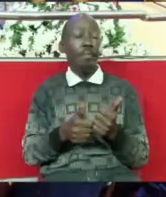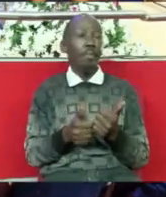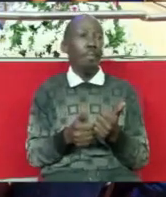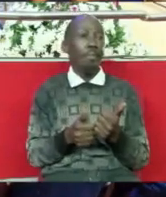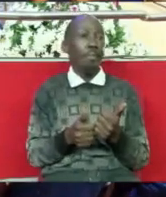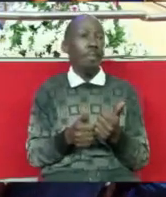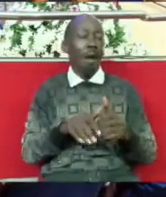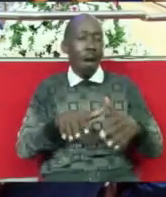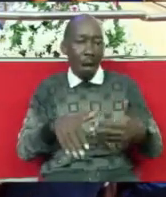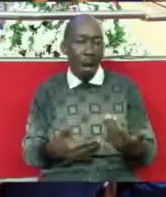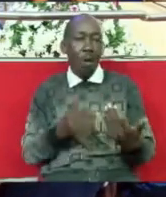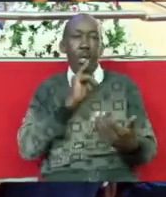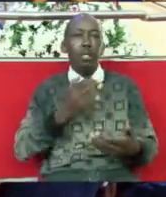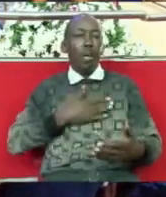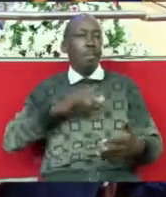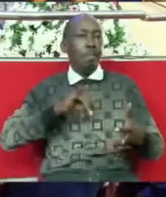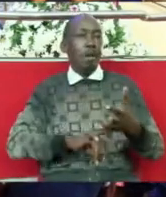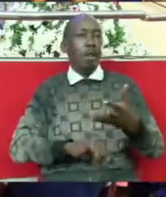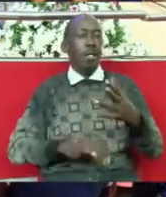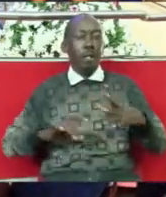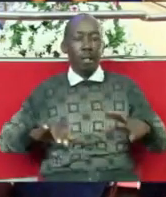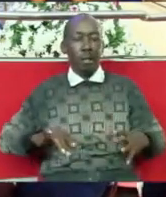How is my marriage life?